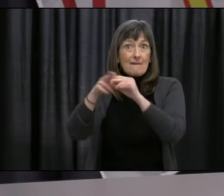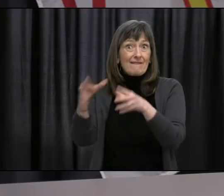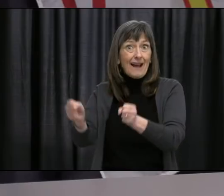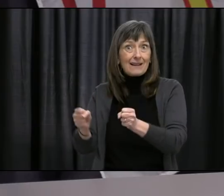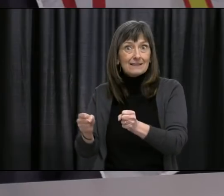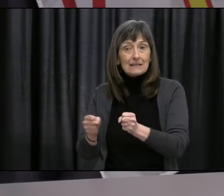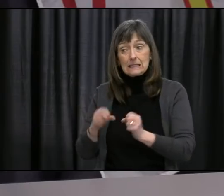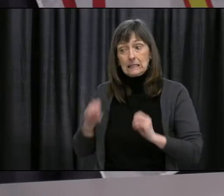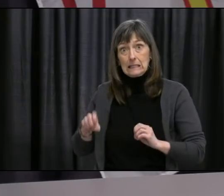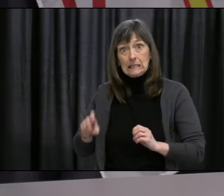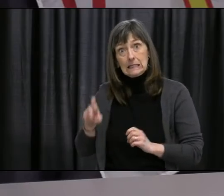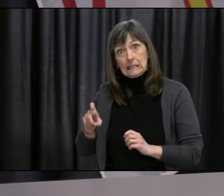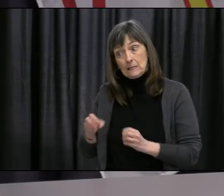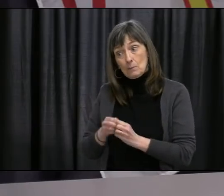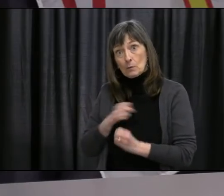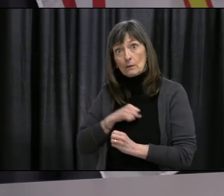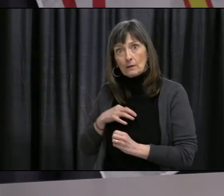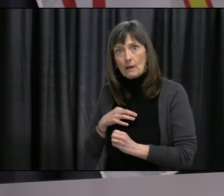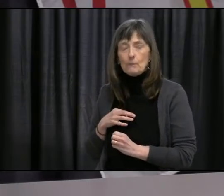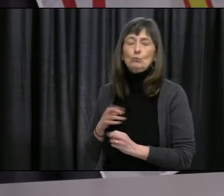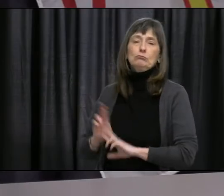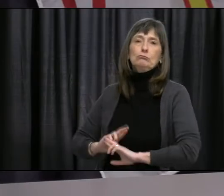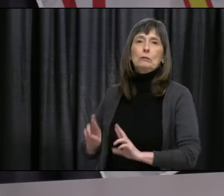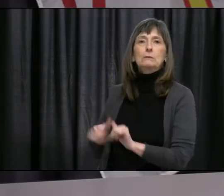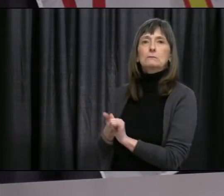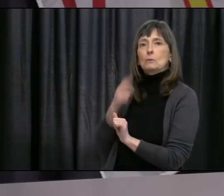then certainly we're open to all those possibilities.